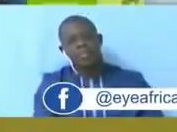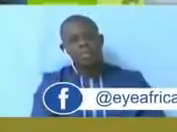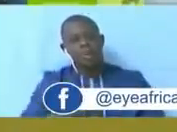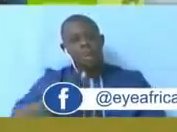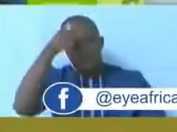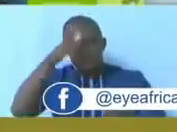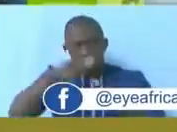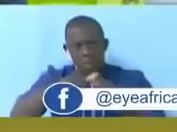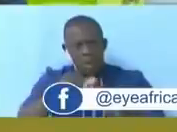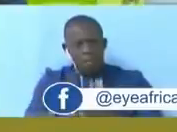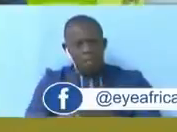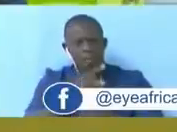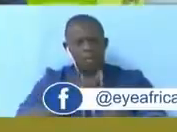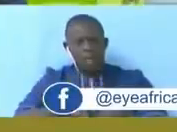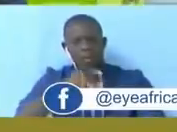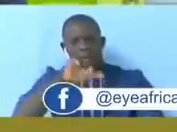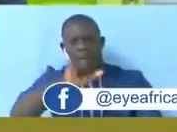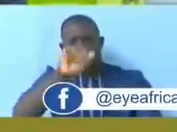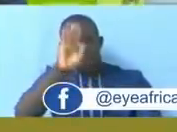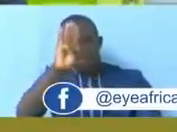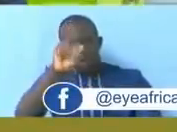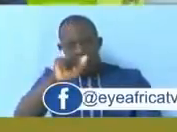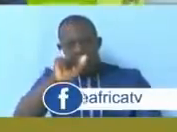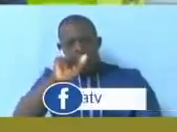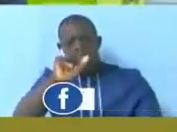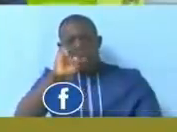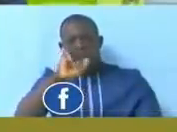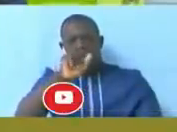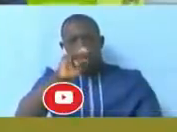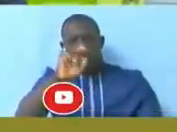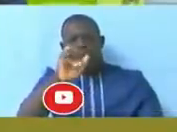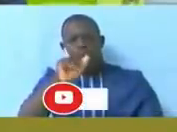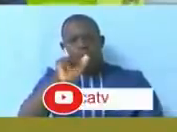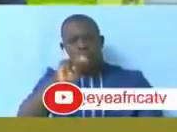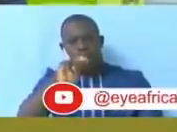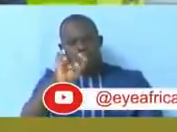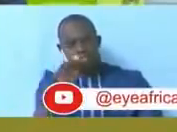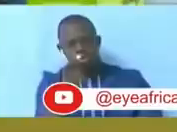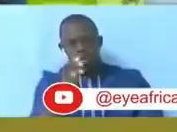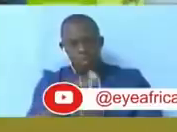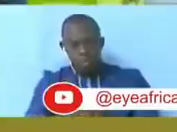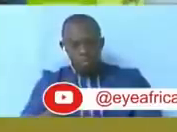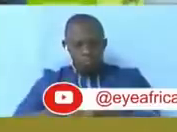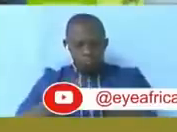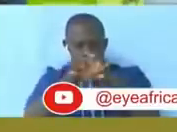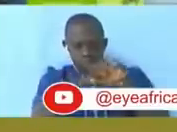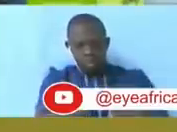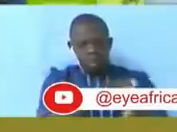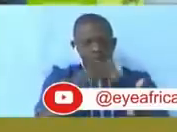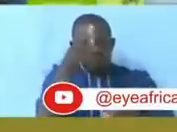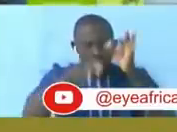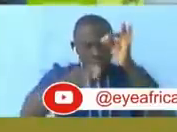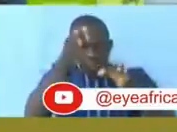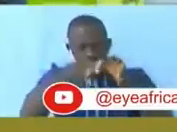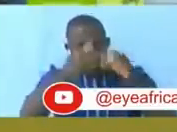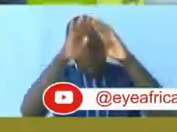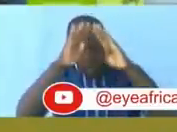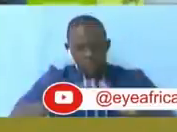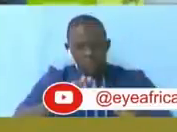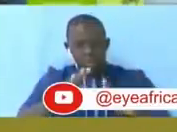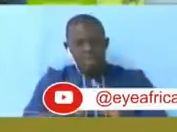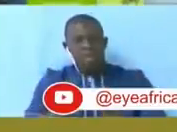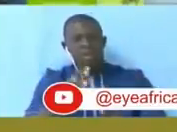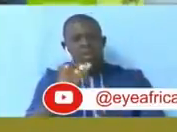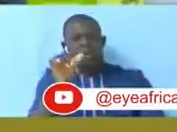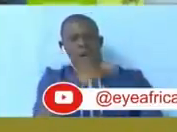remember the Abasanyang incident that I took to the court. Nakilo bakang Abasanyang ko meya lonko ngasamba kitidula. The